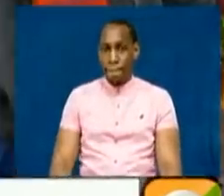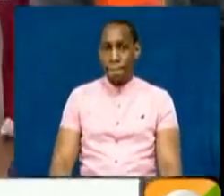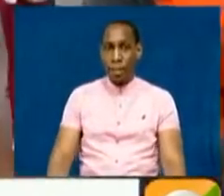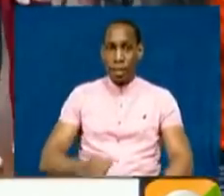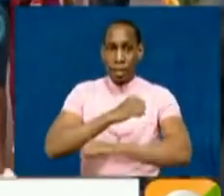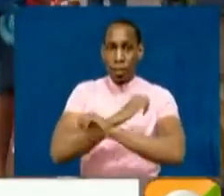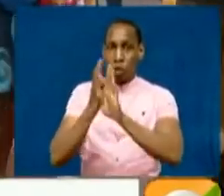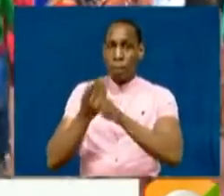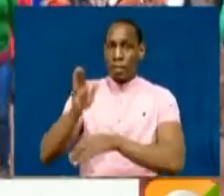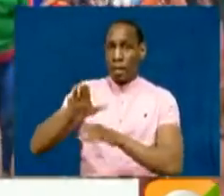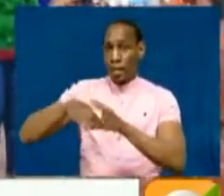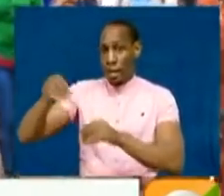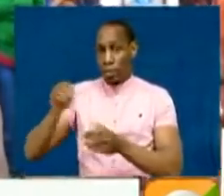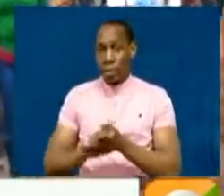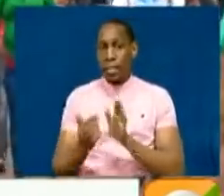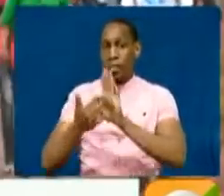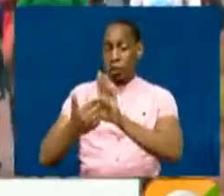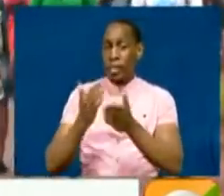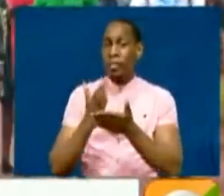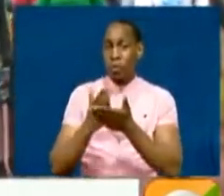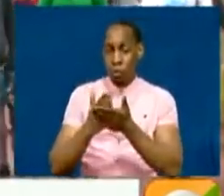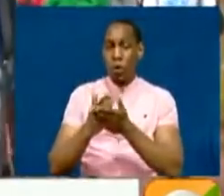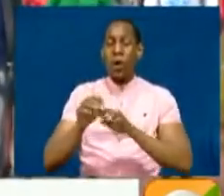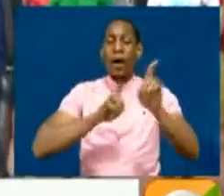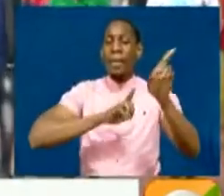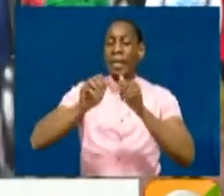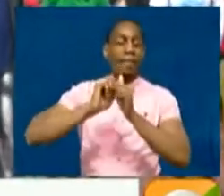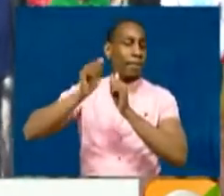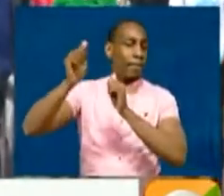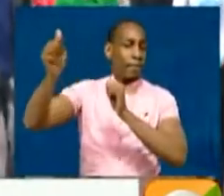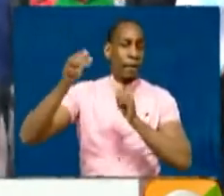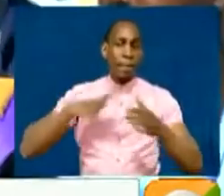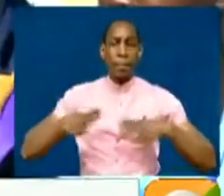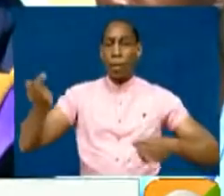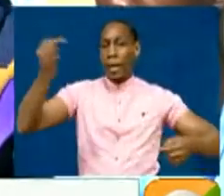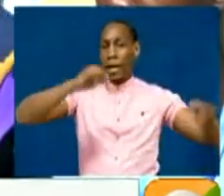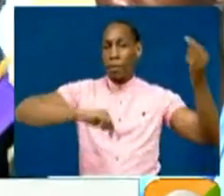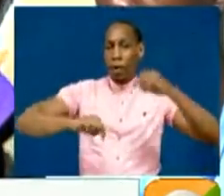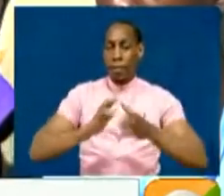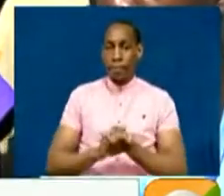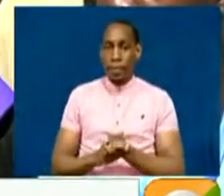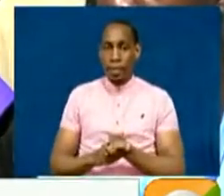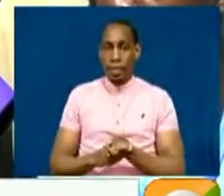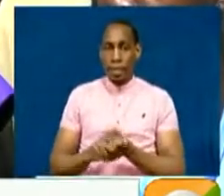This school bus is parked outside, a testament of how far a majority of the people had come from.